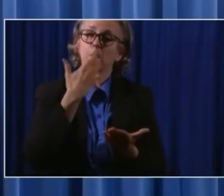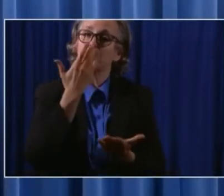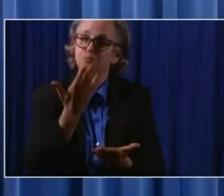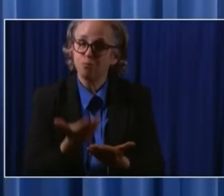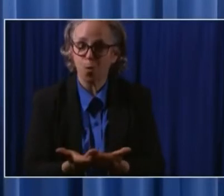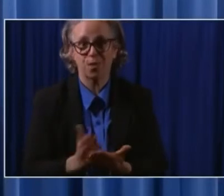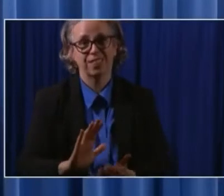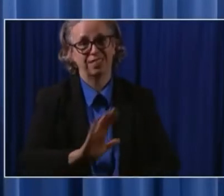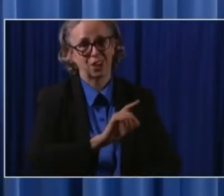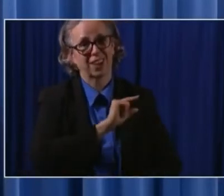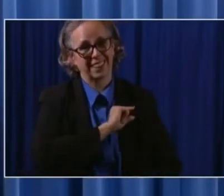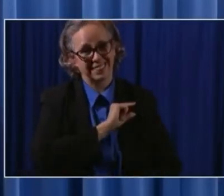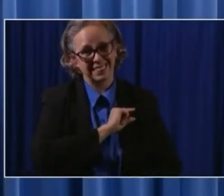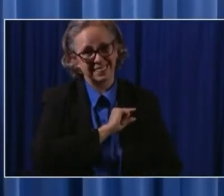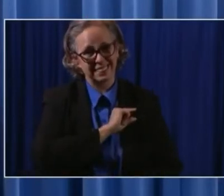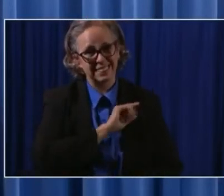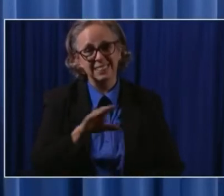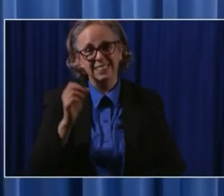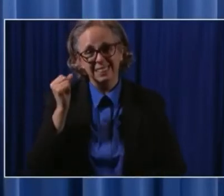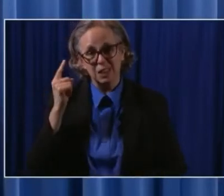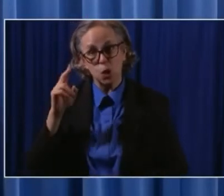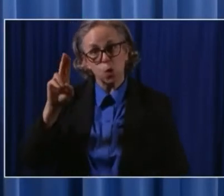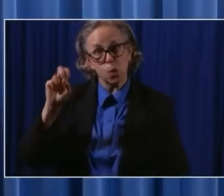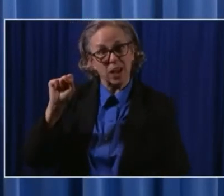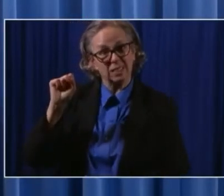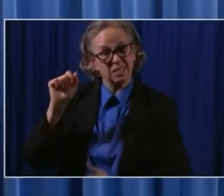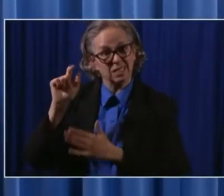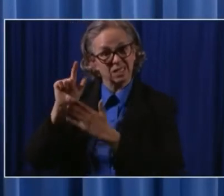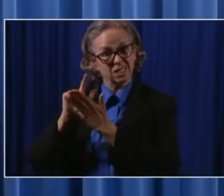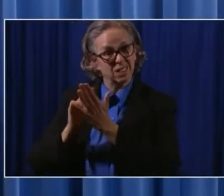U.S. Attorney is just a kind of a sickening story.